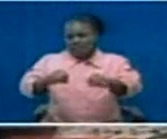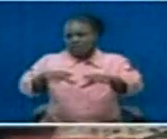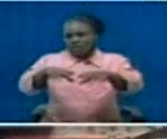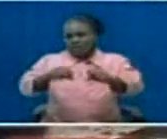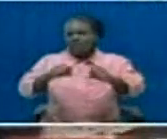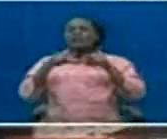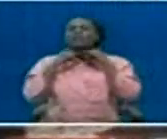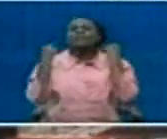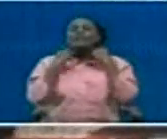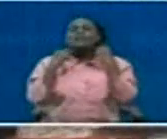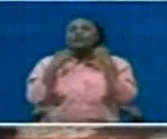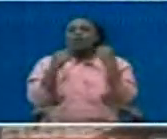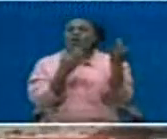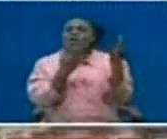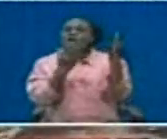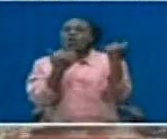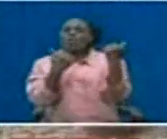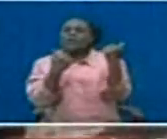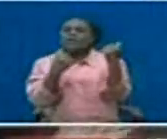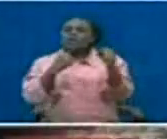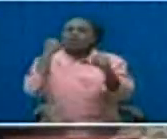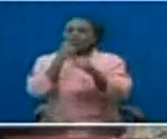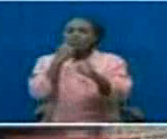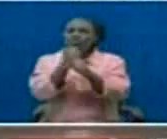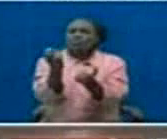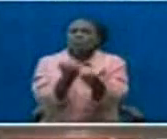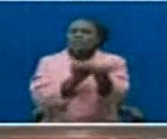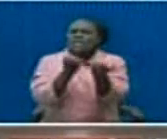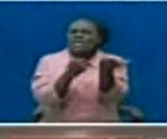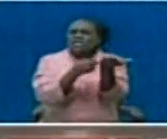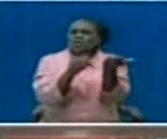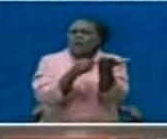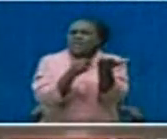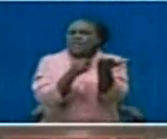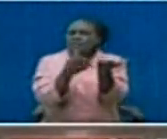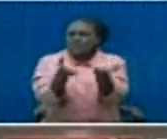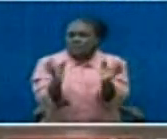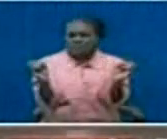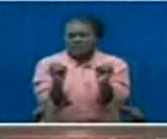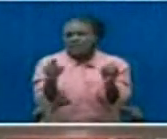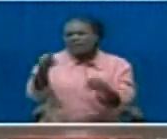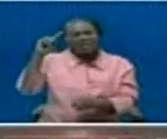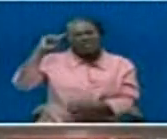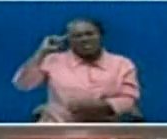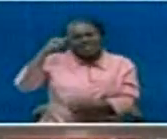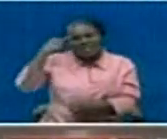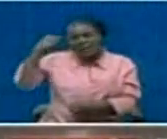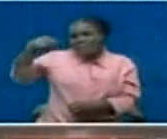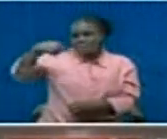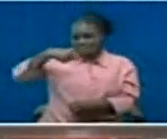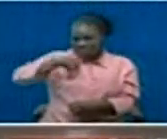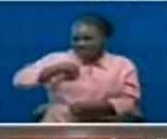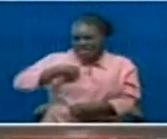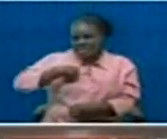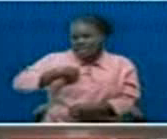Tava, I hope we are not going to be conducting our business in Kiswahili. Because she didn't think you could speak English. Because she thought I